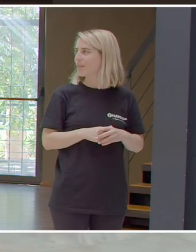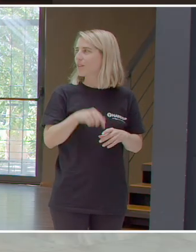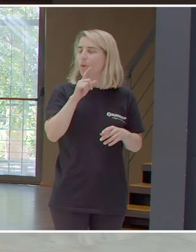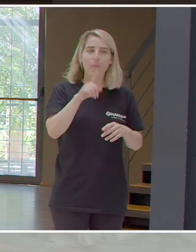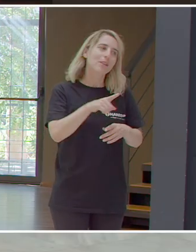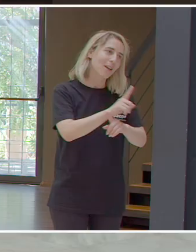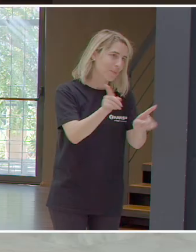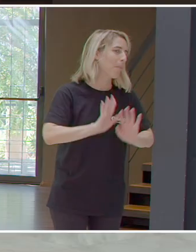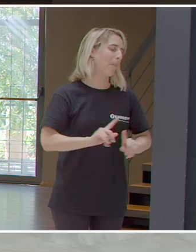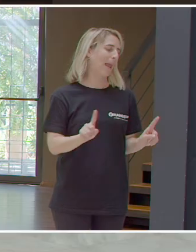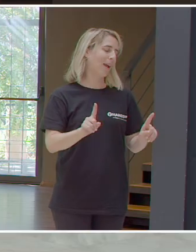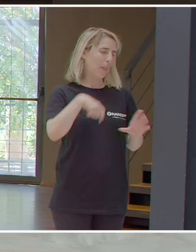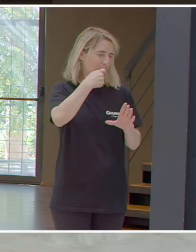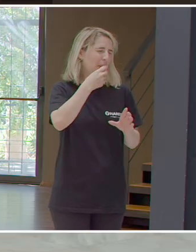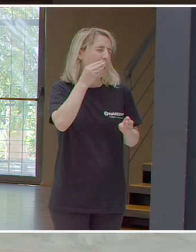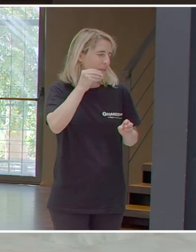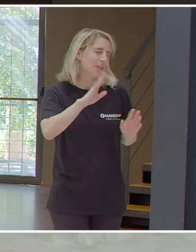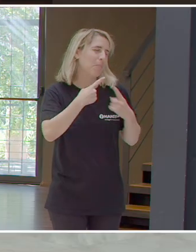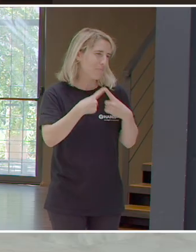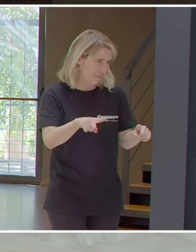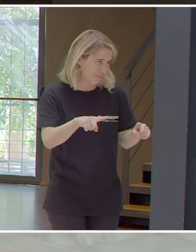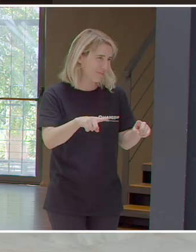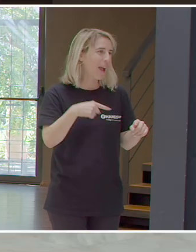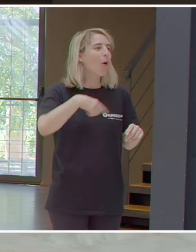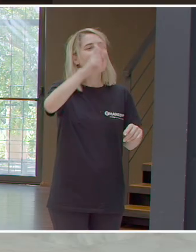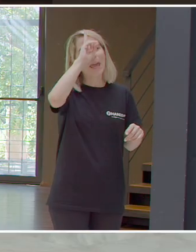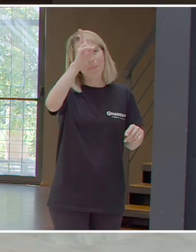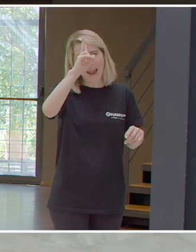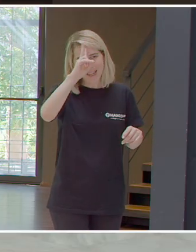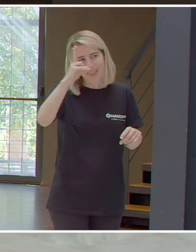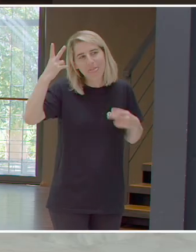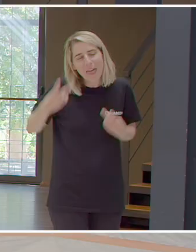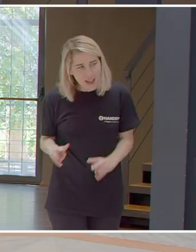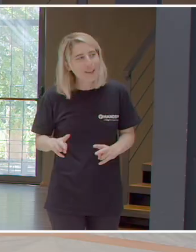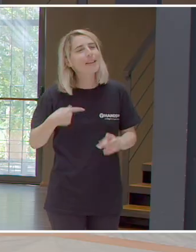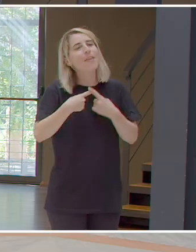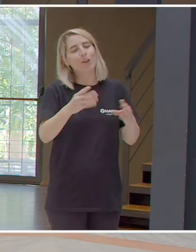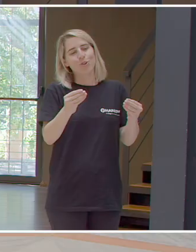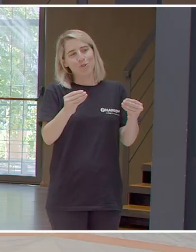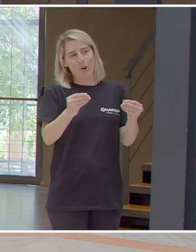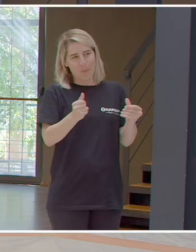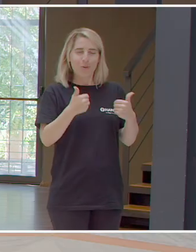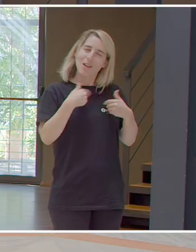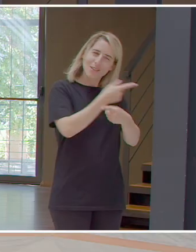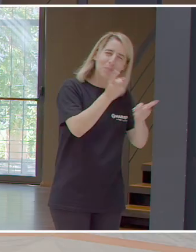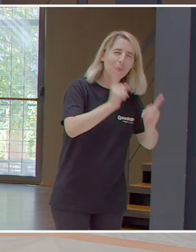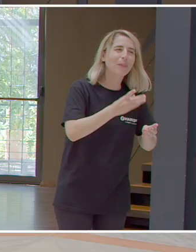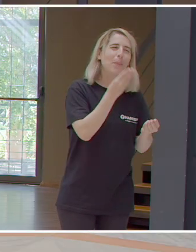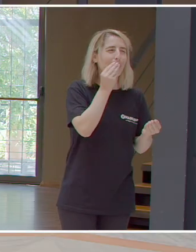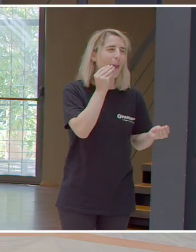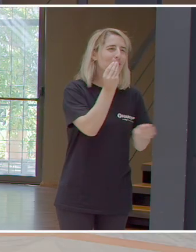it more enjoyable. I'm just very efficient. I'm German. So That's me when I stare